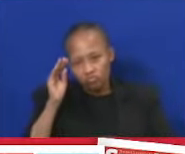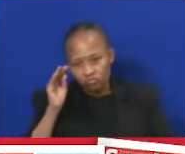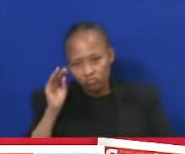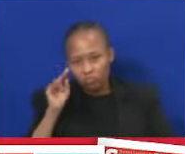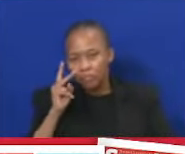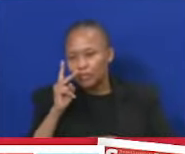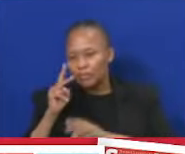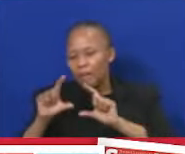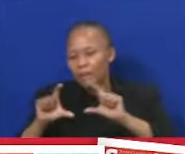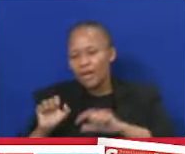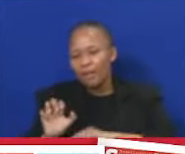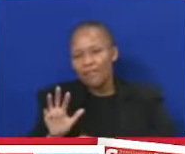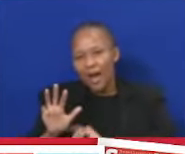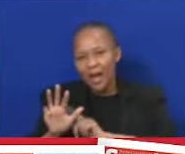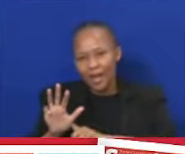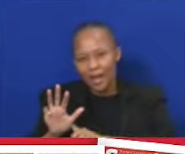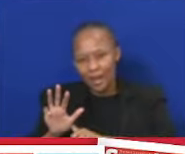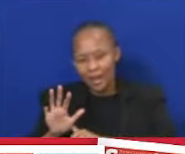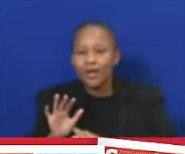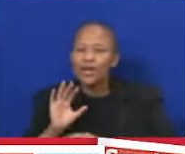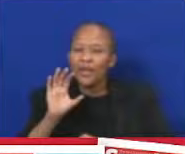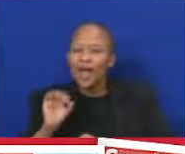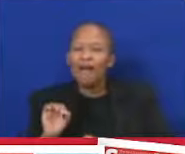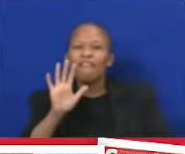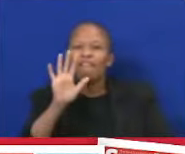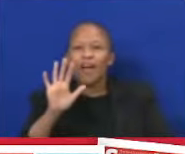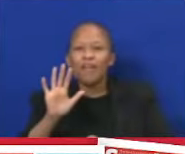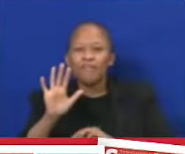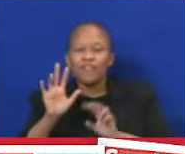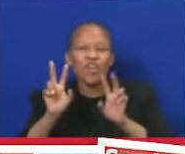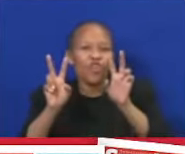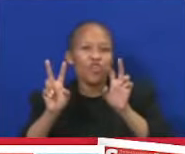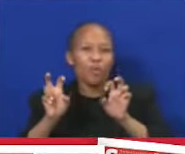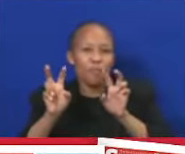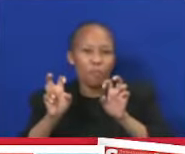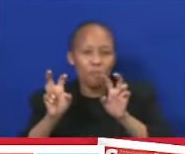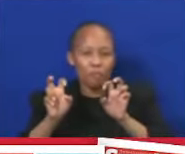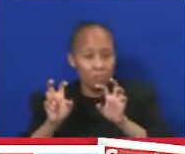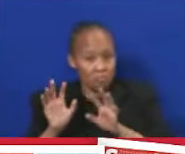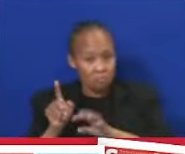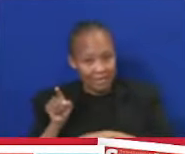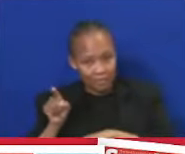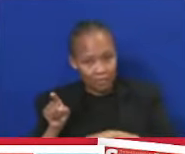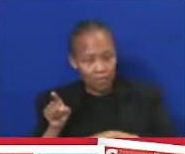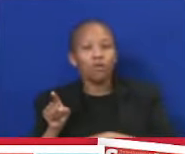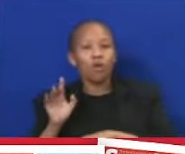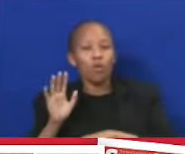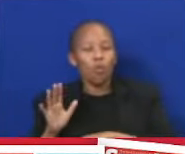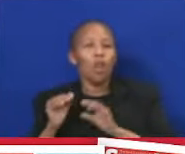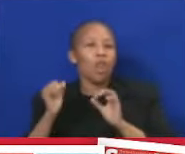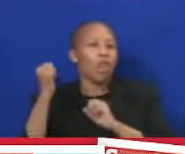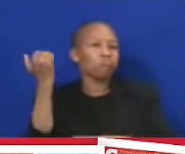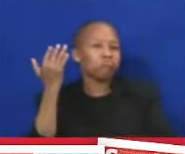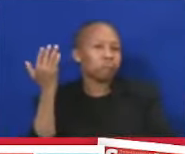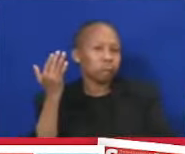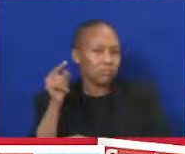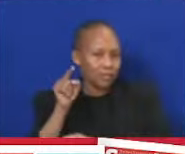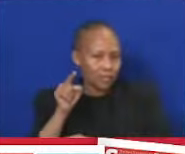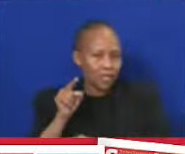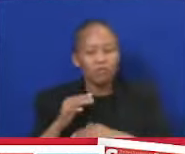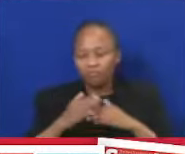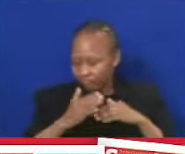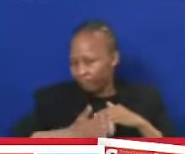the 5 themes that witness C will address in the course of his testimony, so we might just refer back to that.